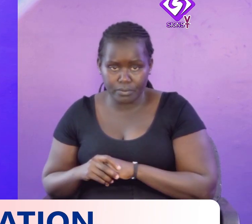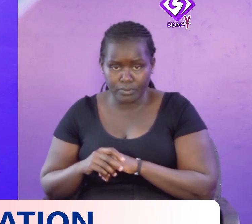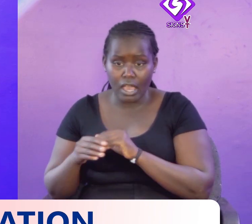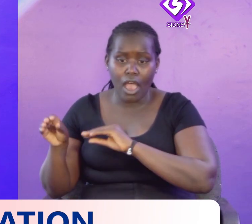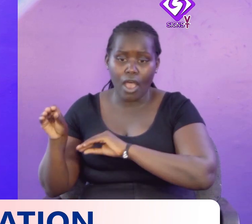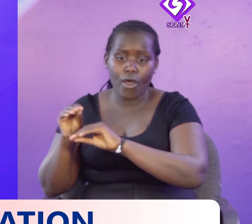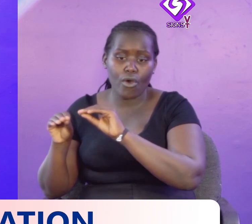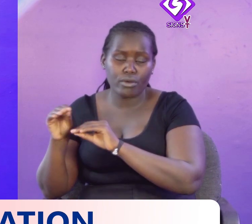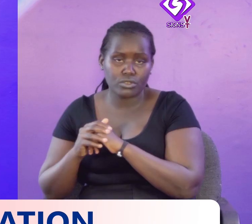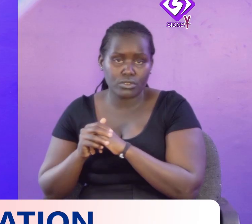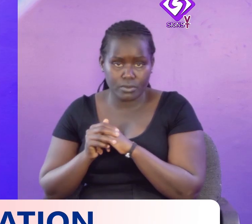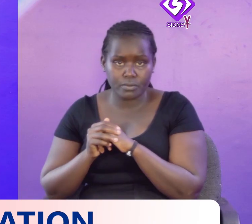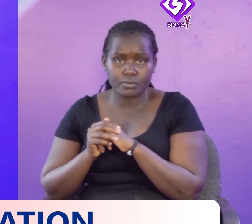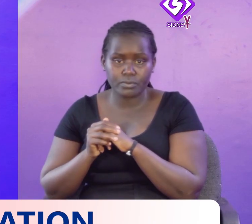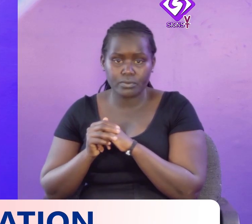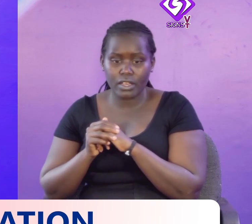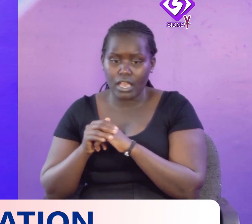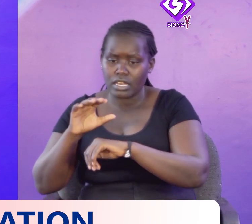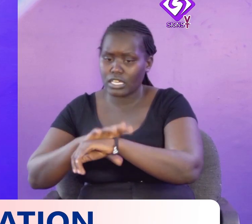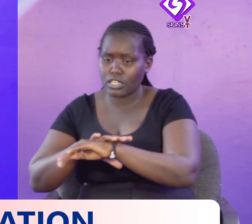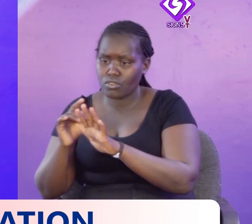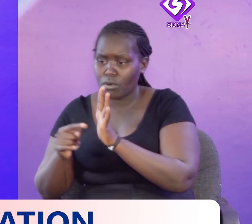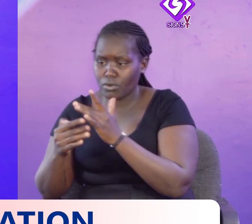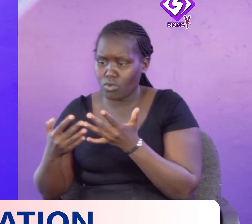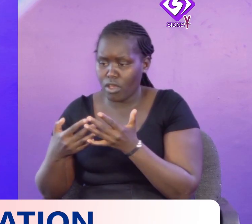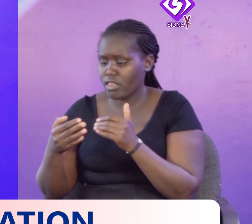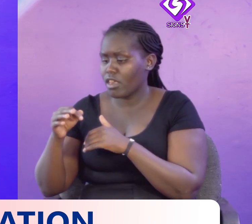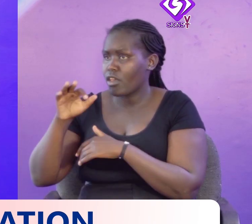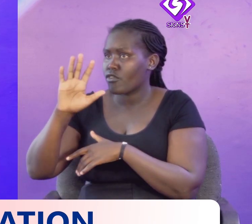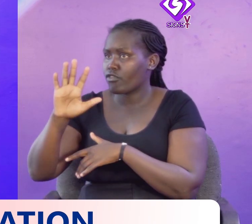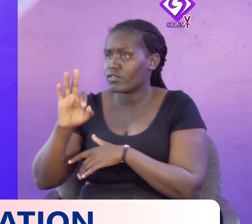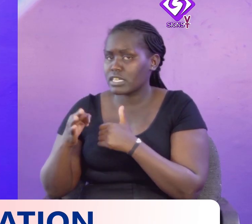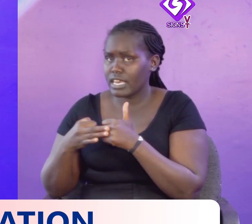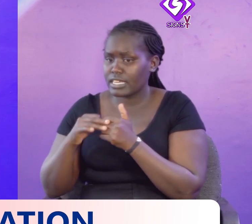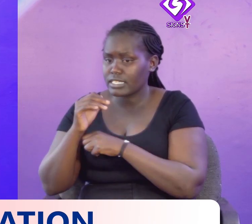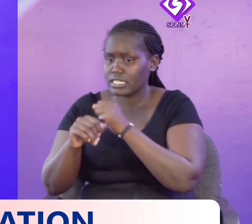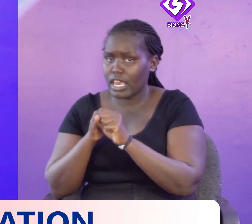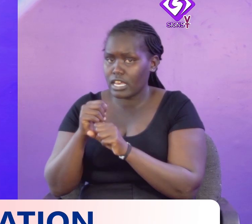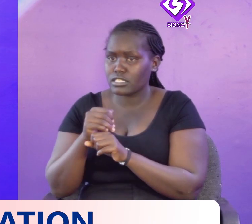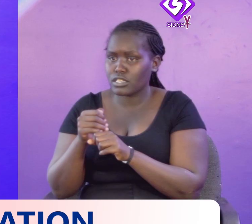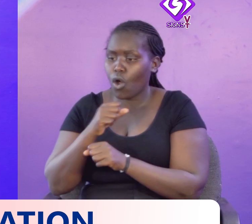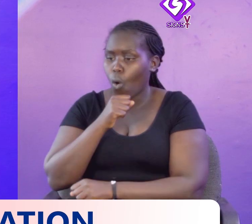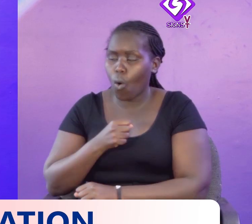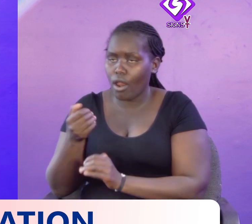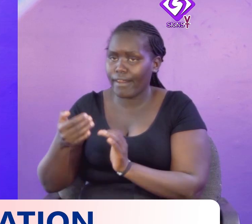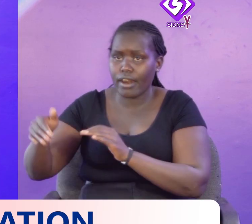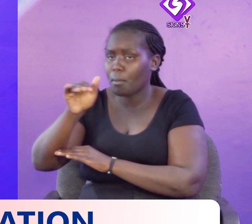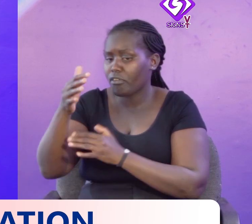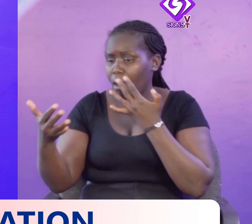Especially corruption. Imefika mahali, the 58-year-olds and above, maybe because